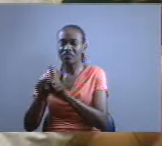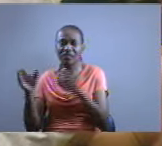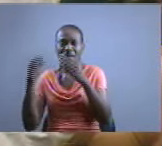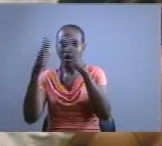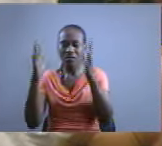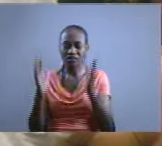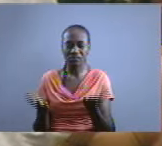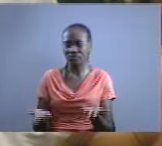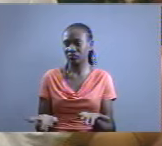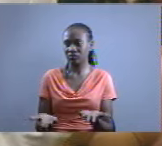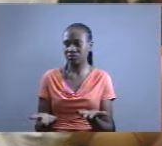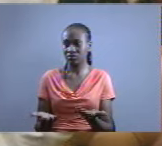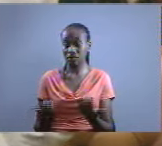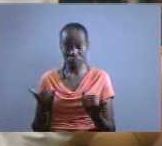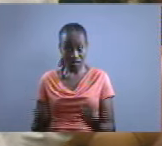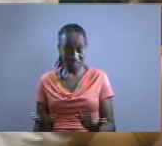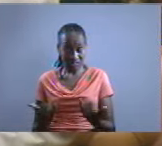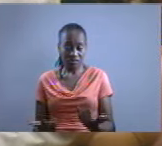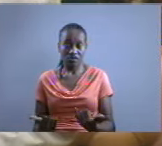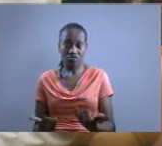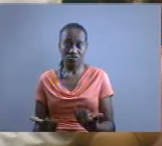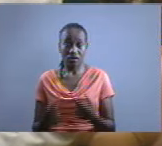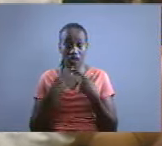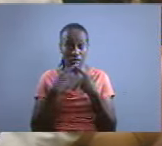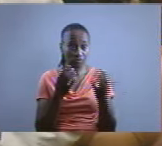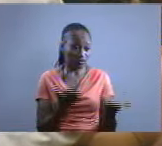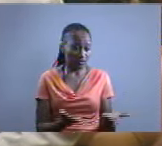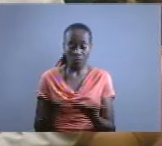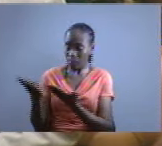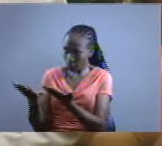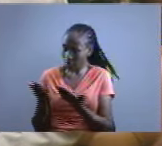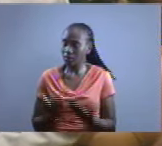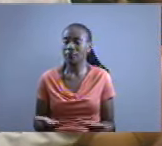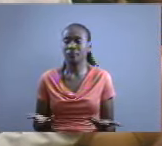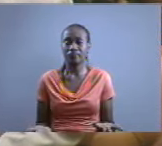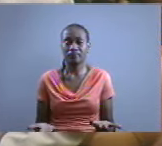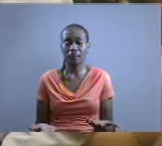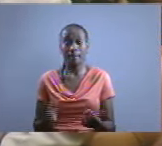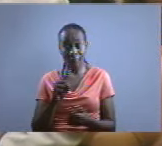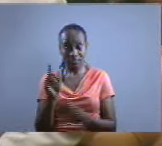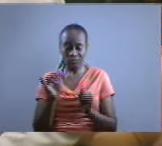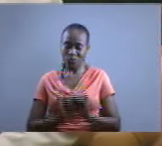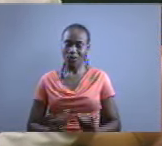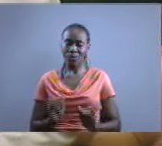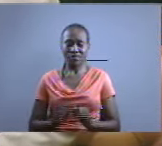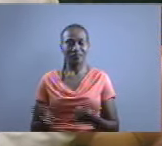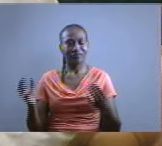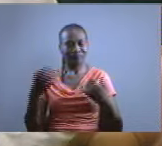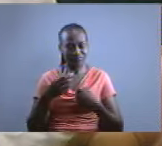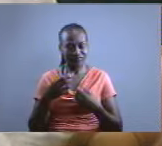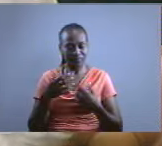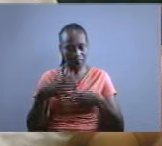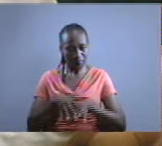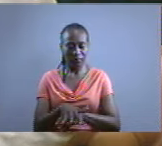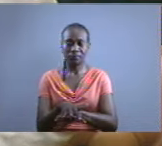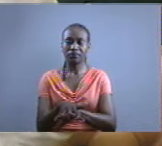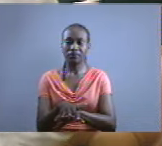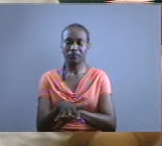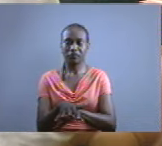Ministers. While we welcome this announcement, we are keenly awaiting the implementation. Bad